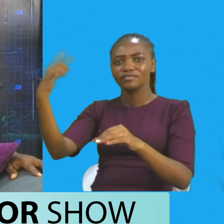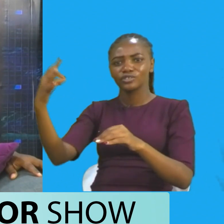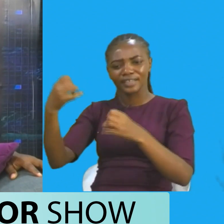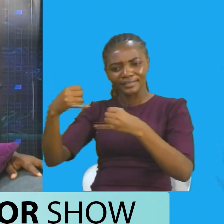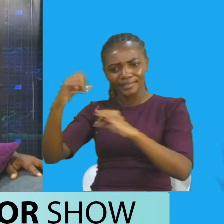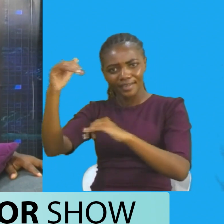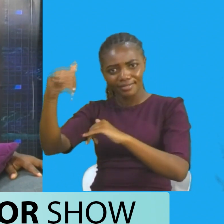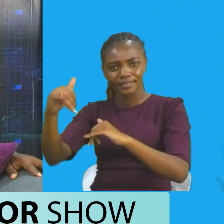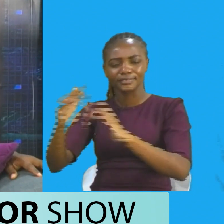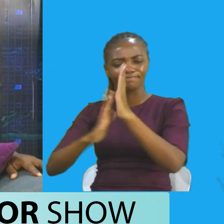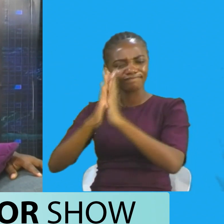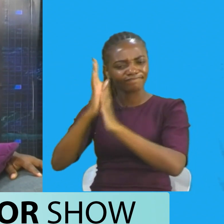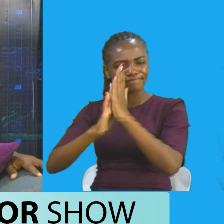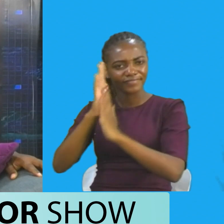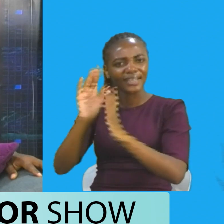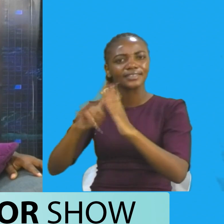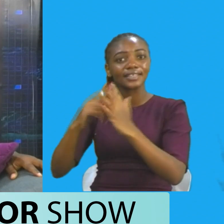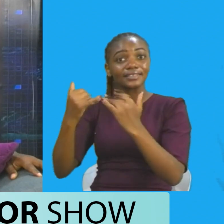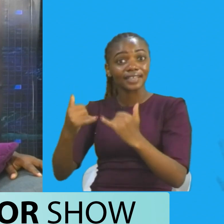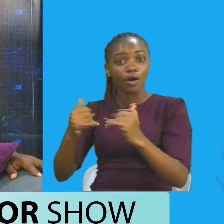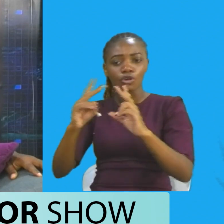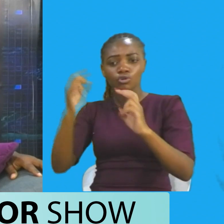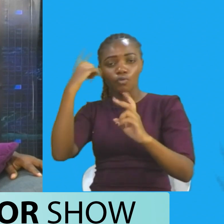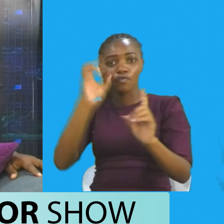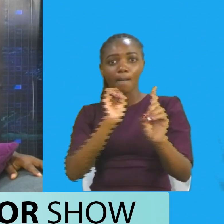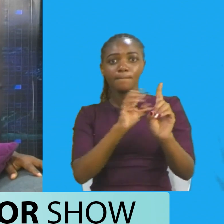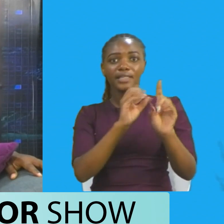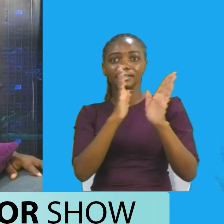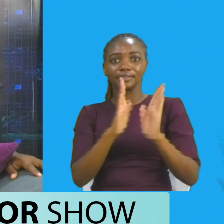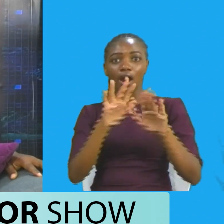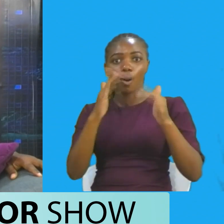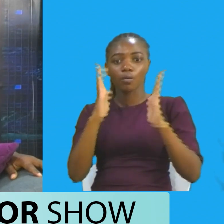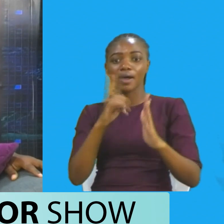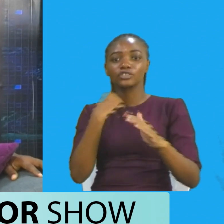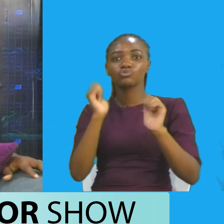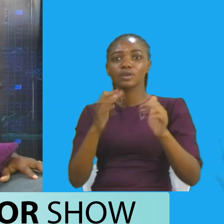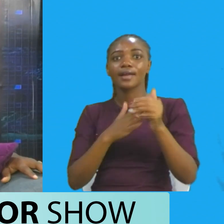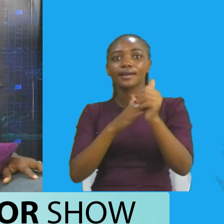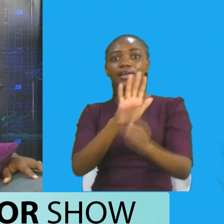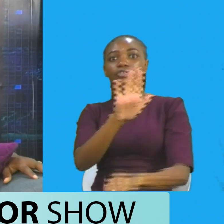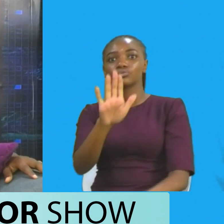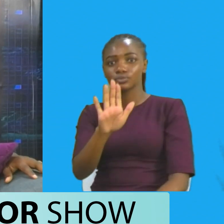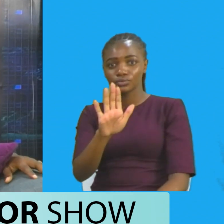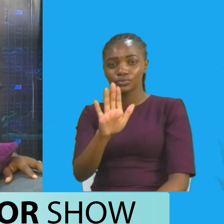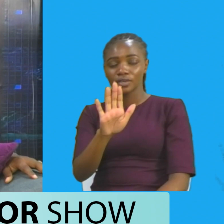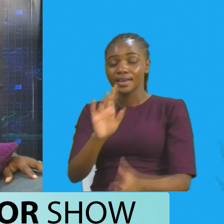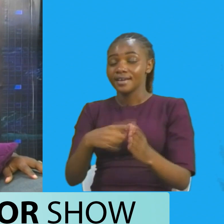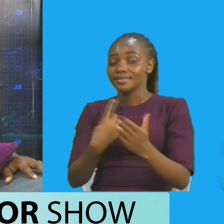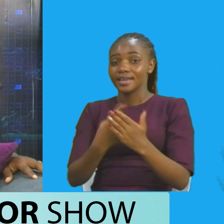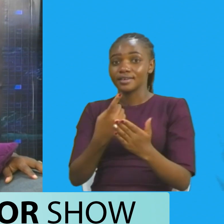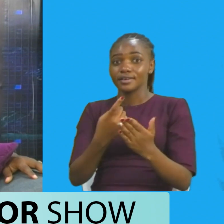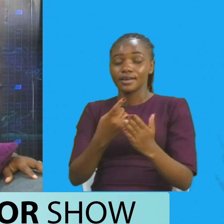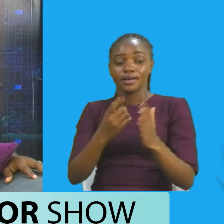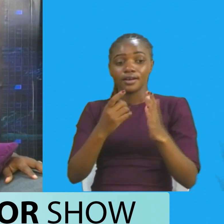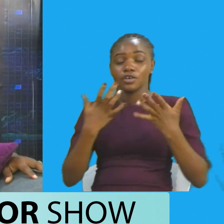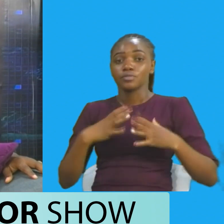dream, pursue whatever you have. Look for a mentor or look for somebody who can give you guidance in whatever you want to do. Somebody is